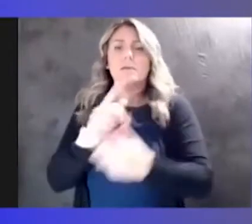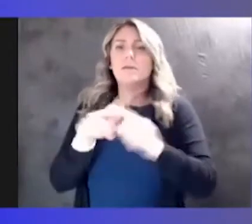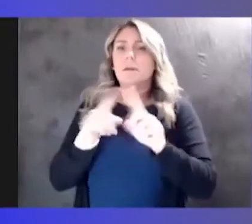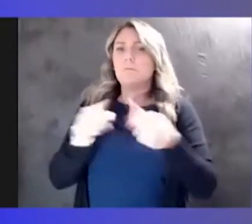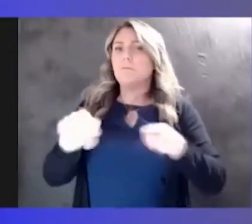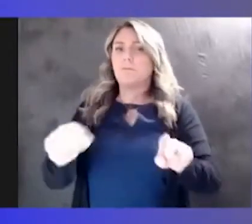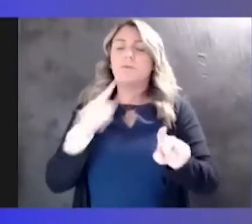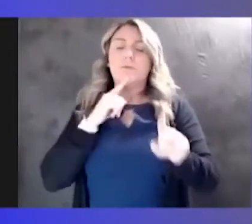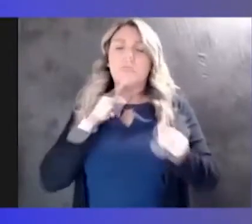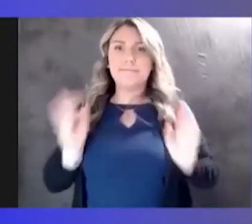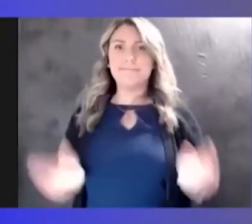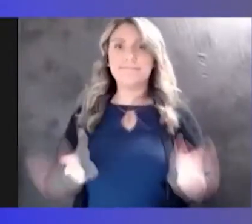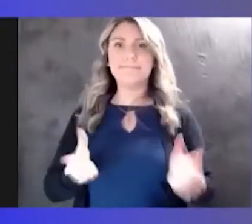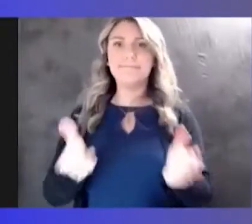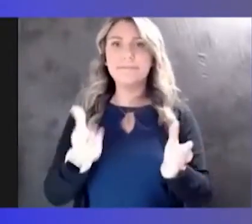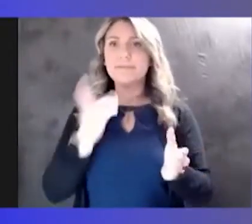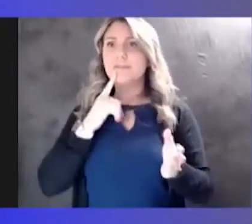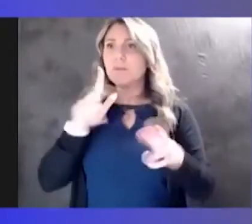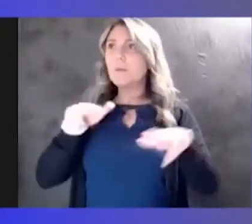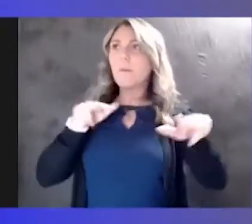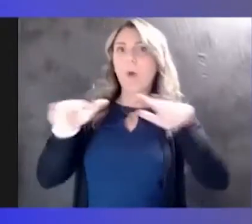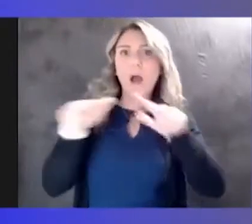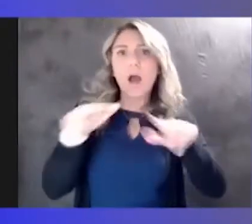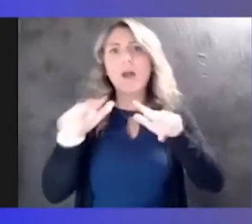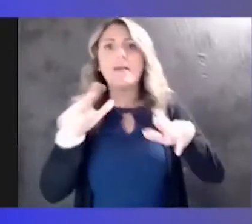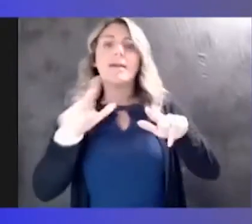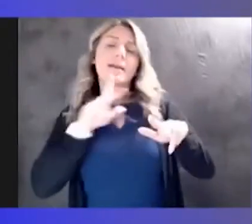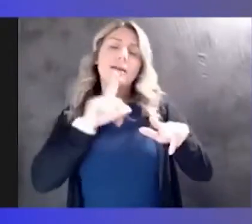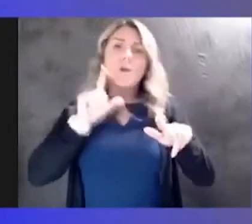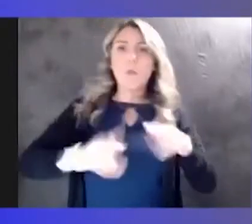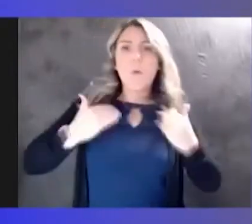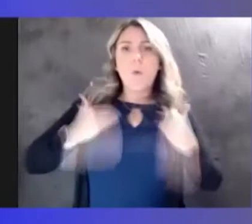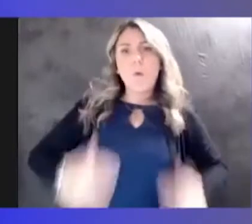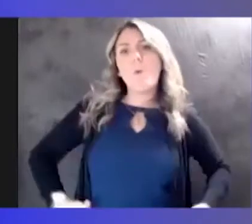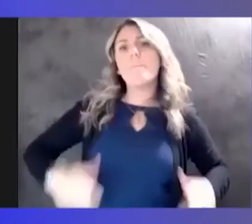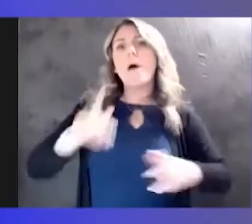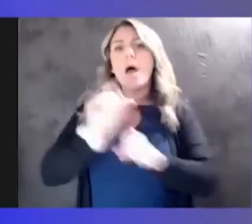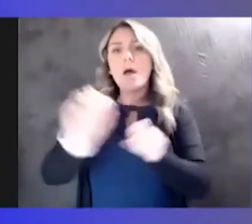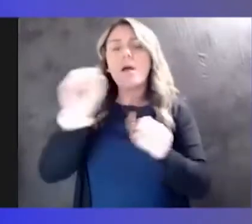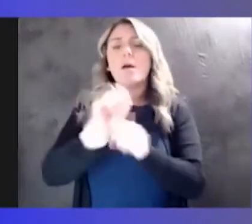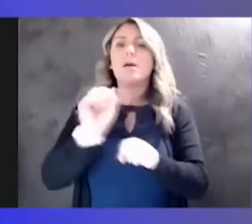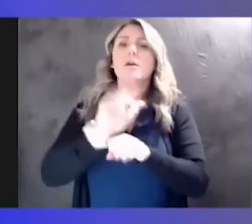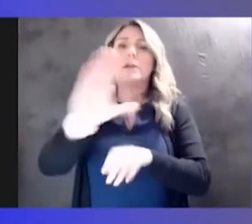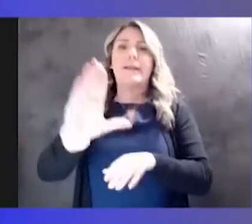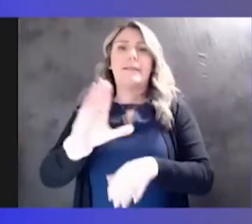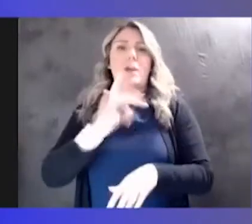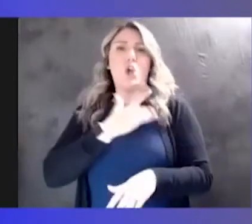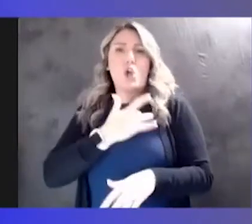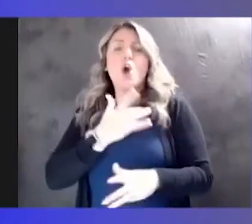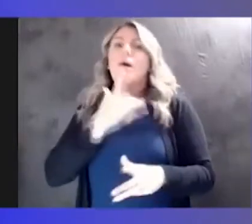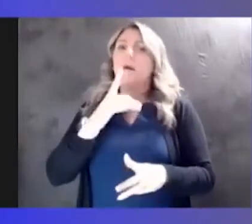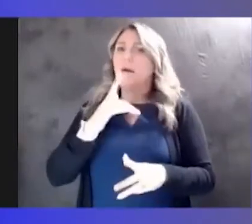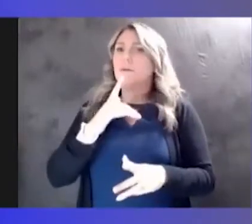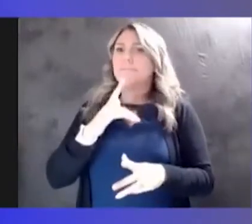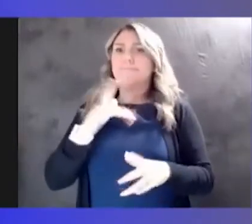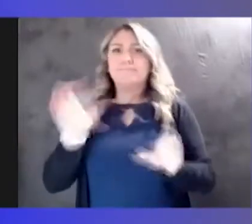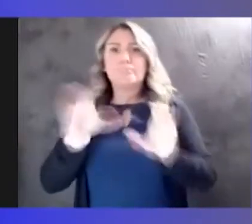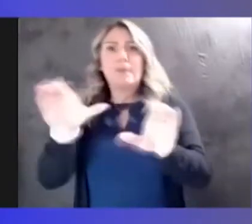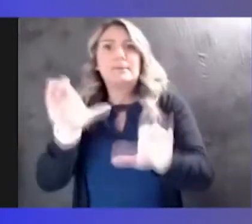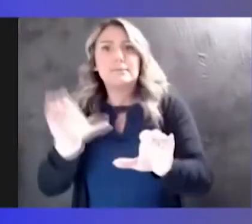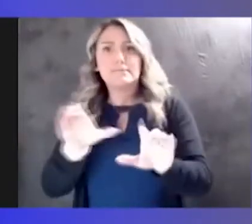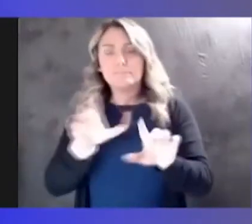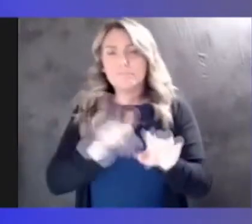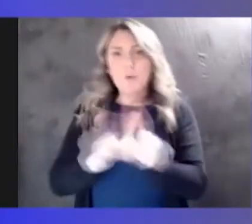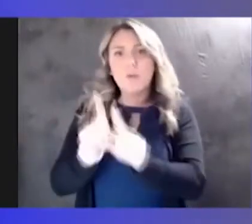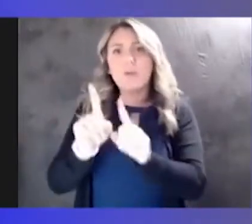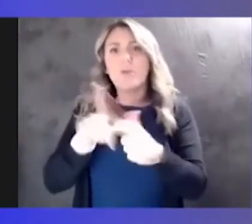up walking, they're doing lower body work, they're keeping up their cardiovascular activities. And then as we